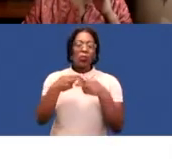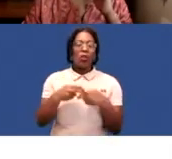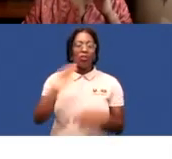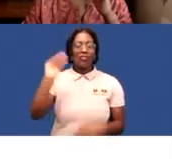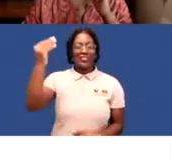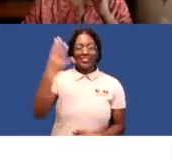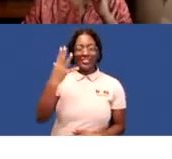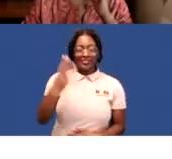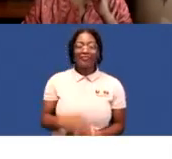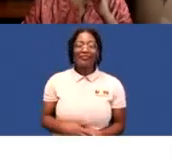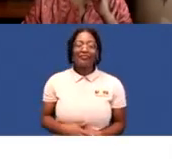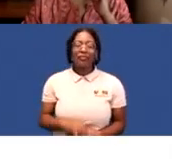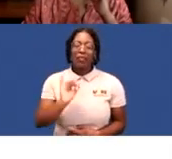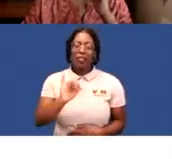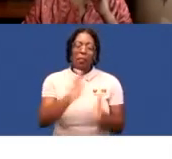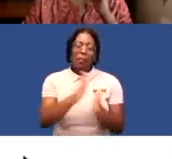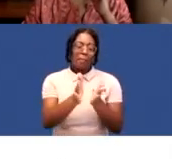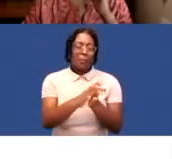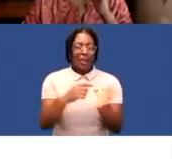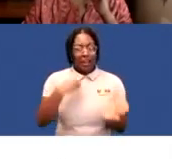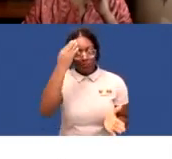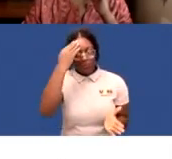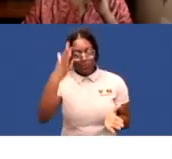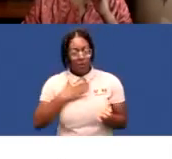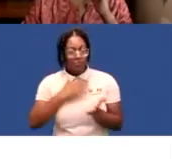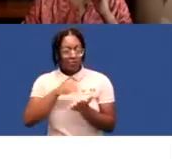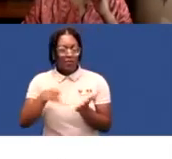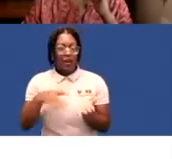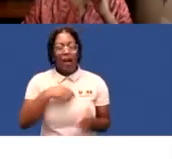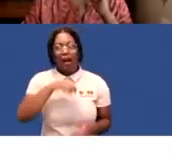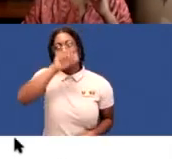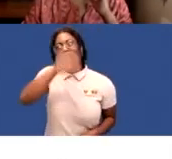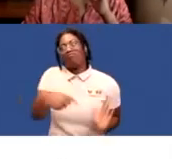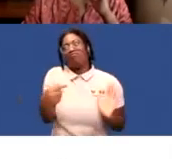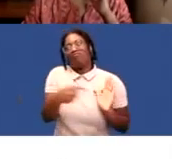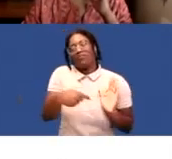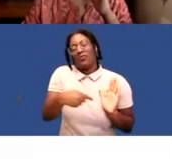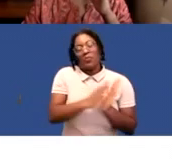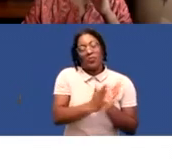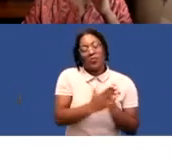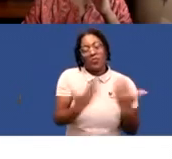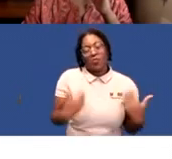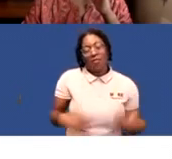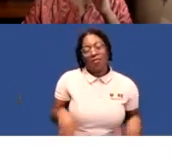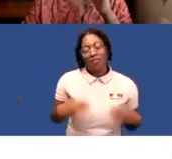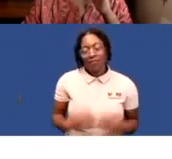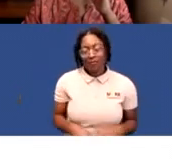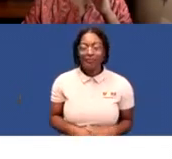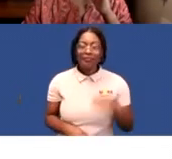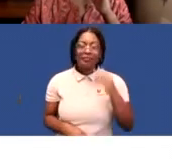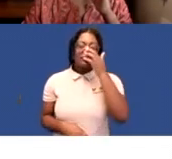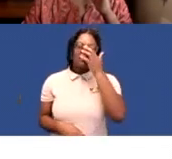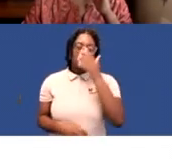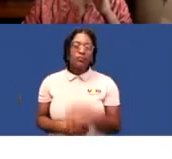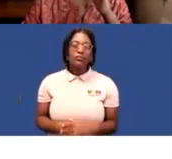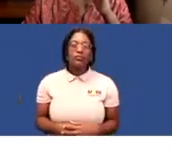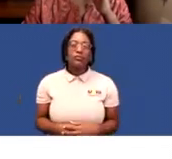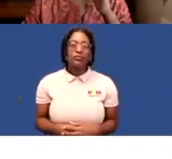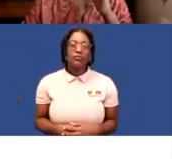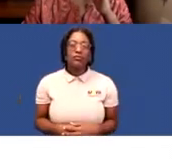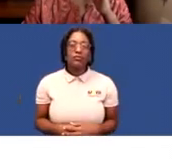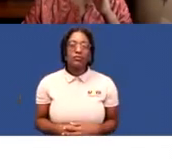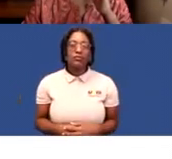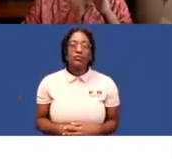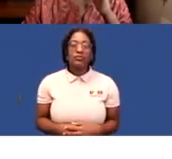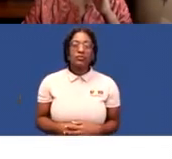so powerful. This book is actually a short poem that was stretched across the photographs, so the pages, so the photographs